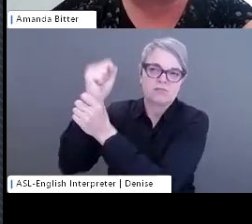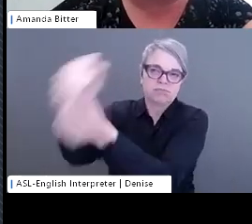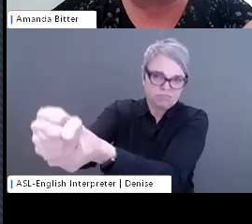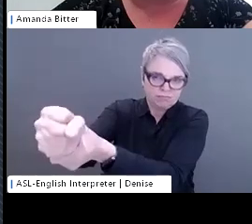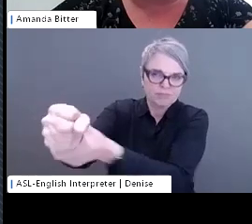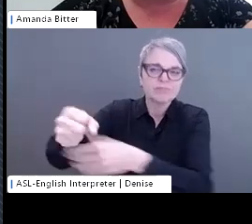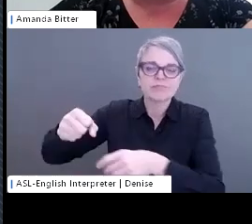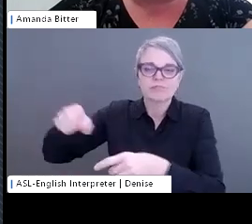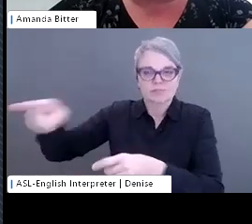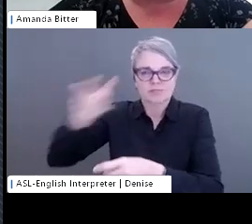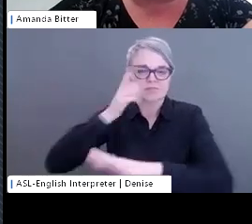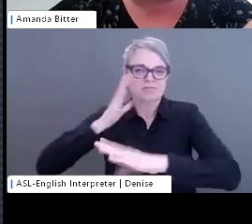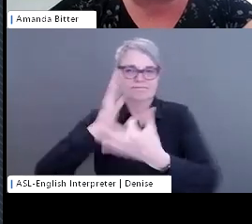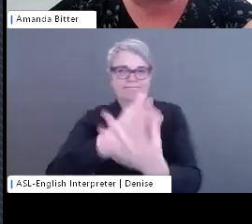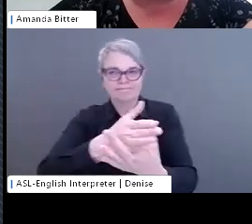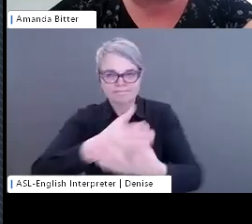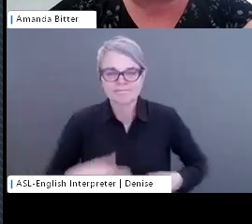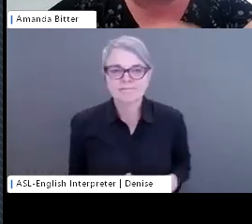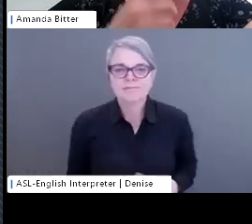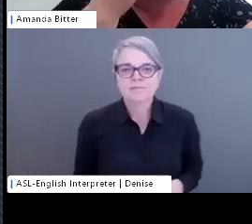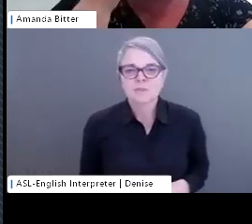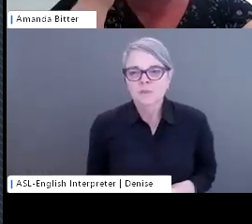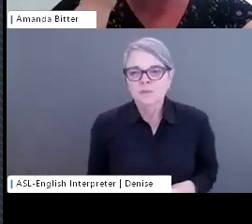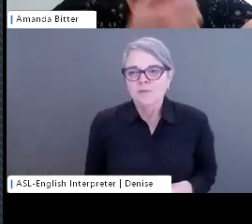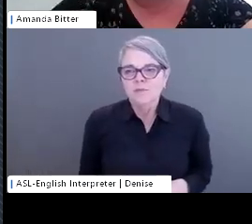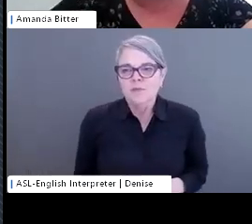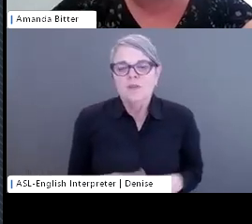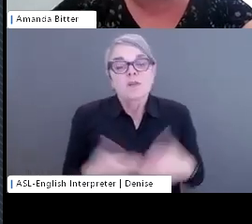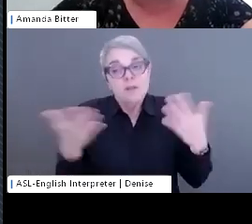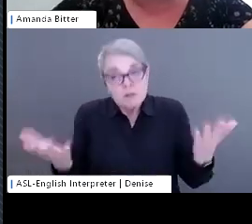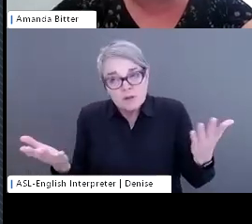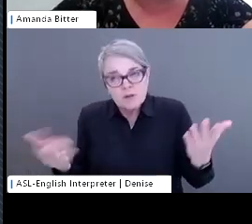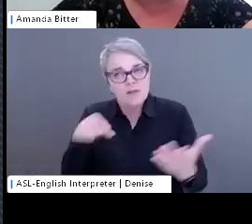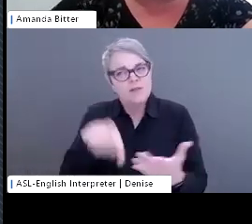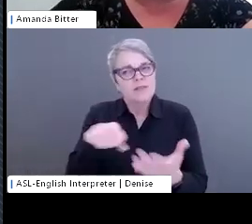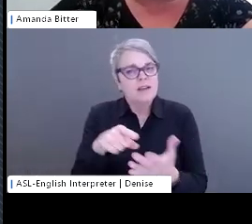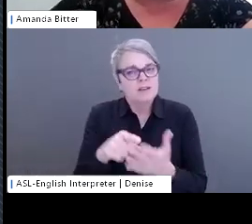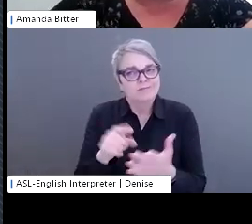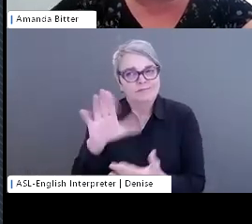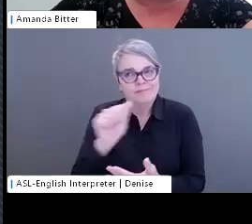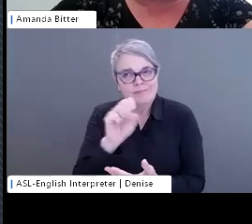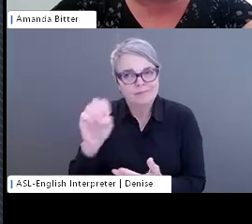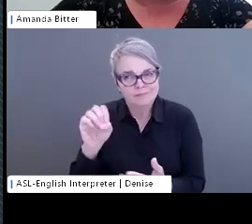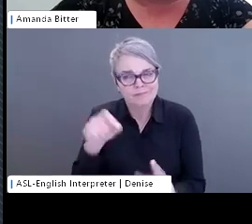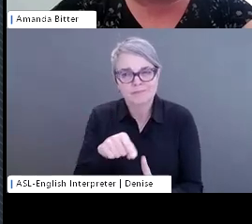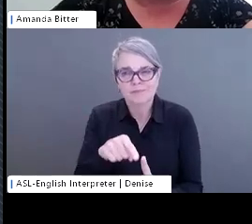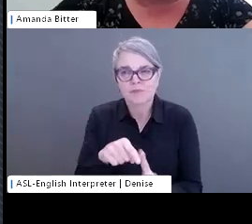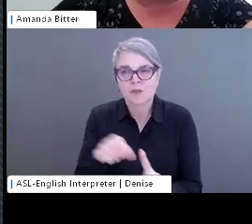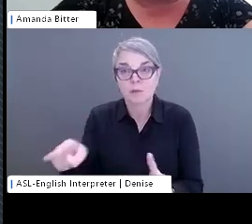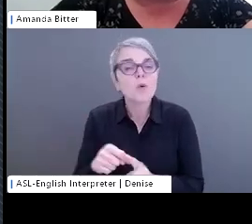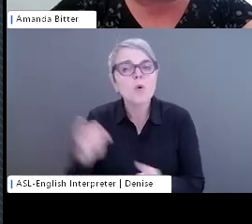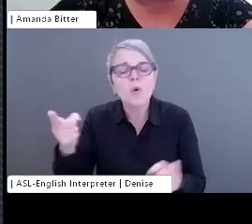came in and stopped him. So when I hear of this case, my question is always, what if they didn't go in